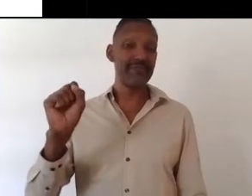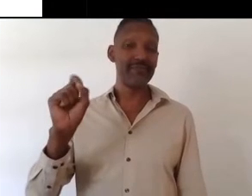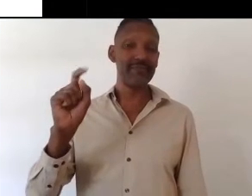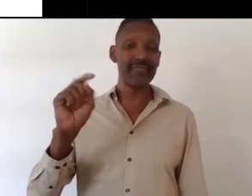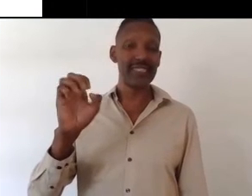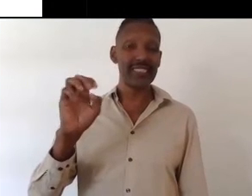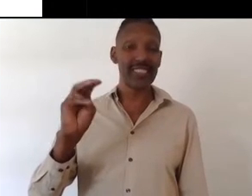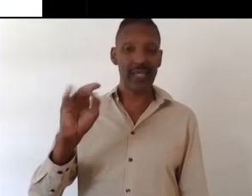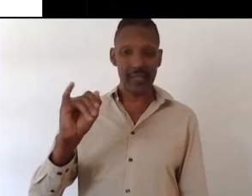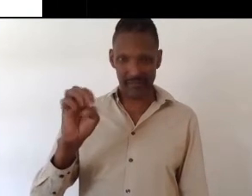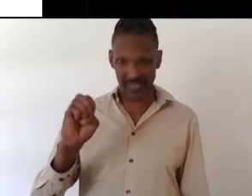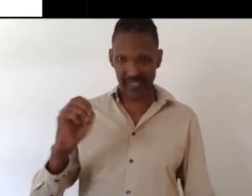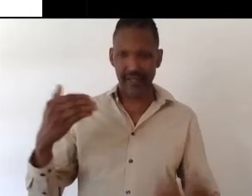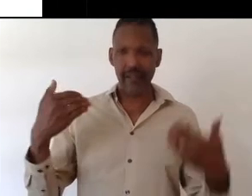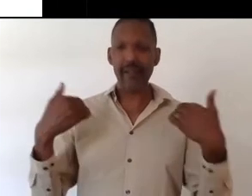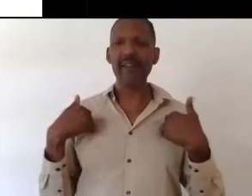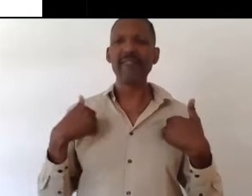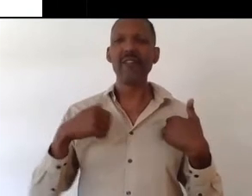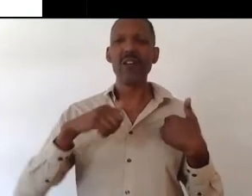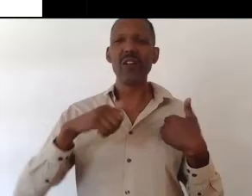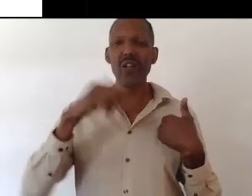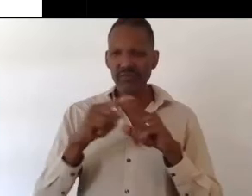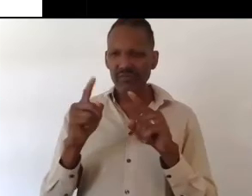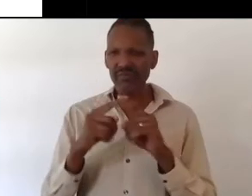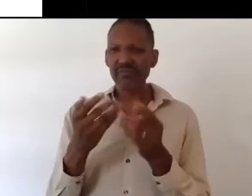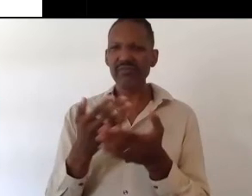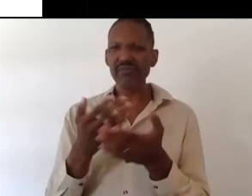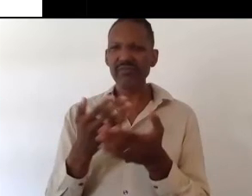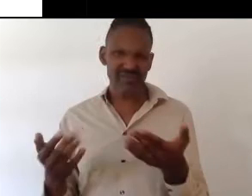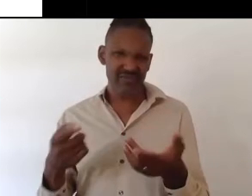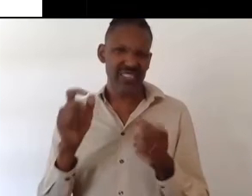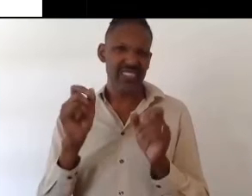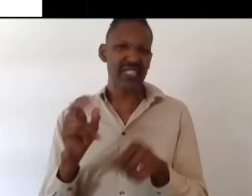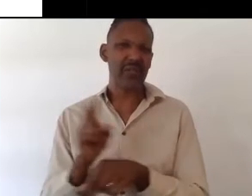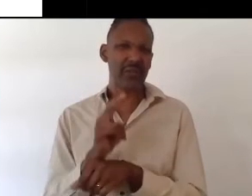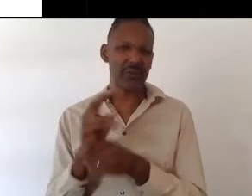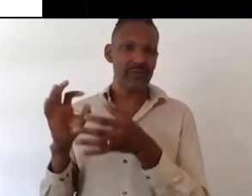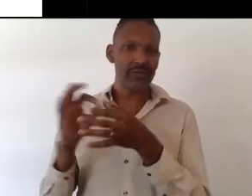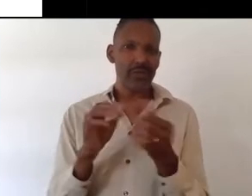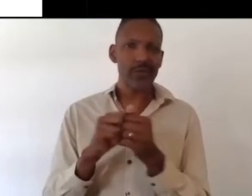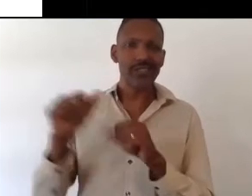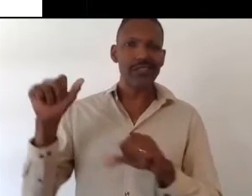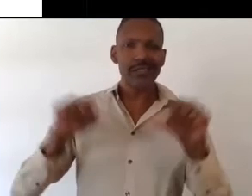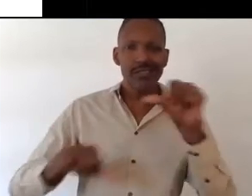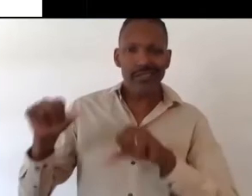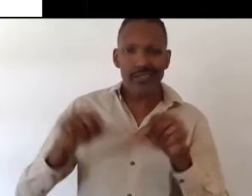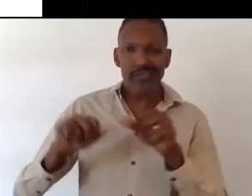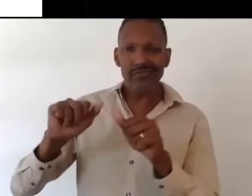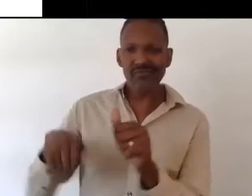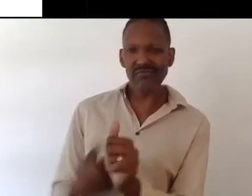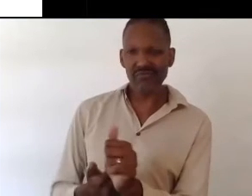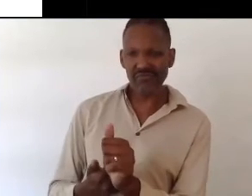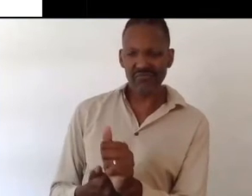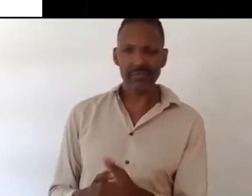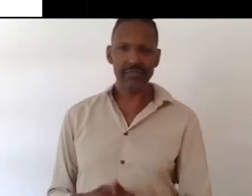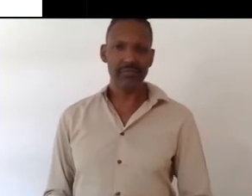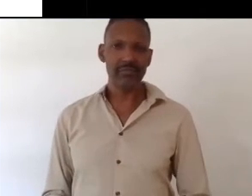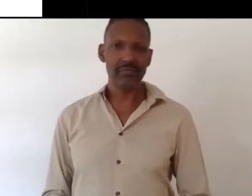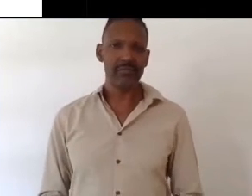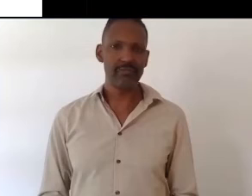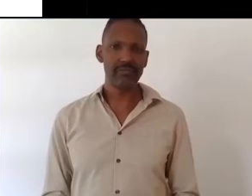that I show is, children exploring outside, and they found